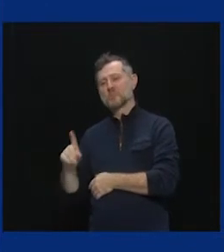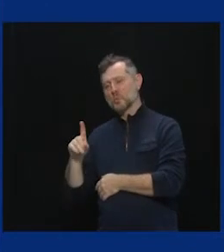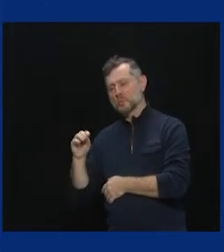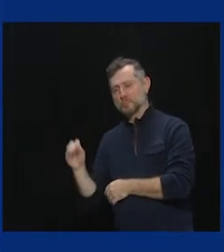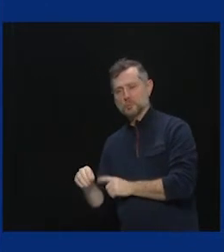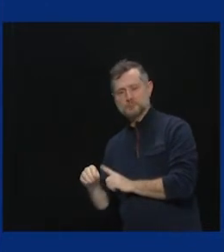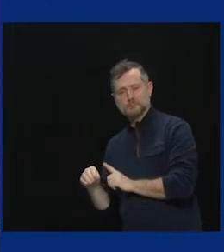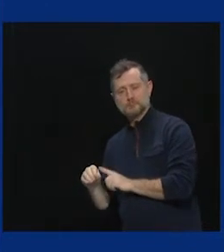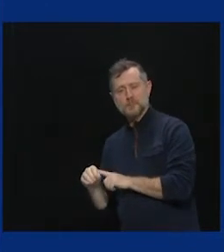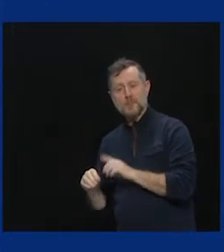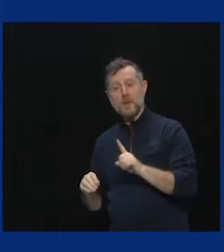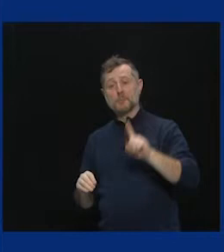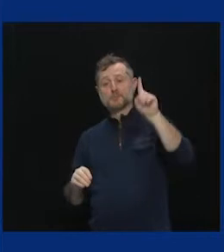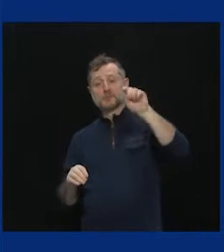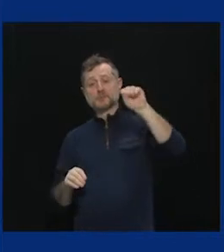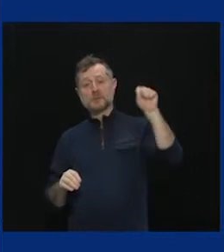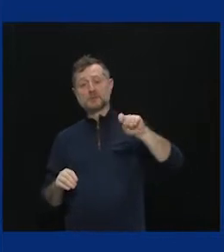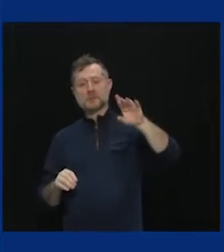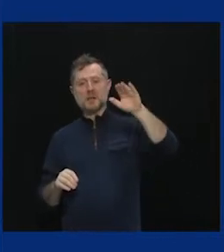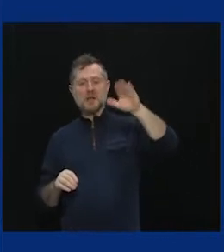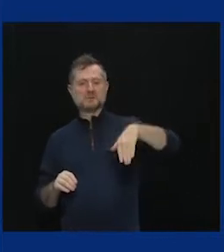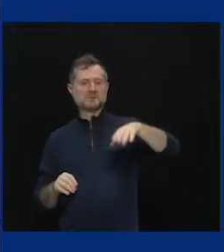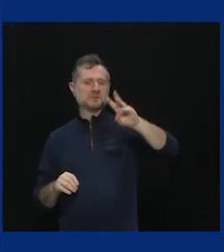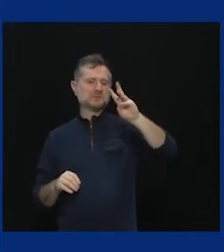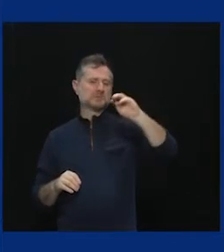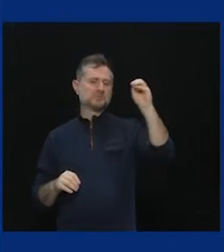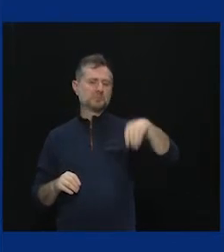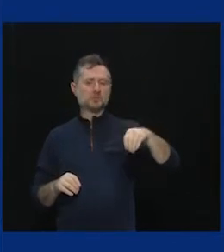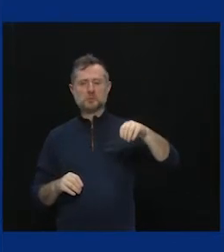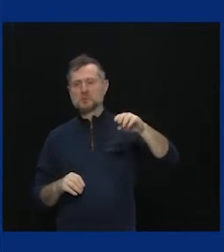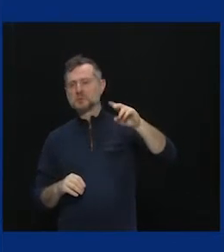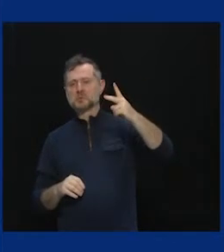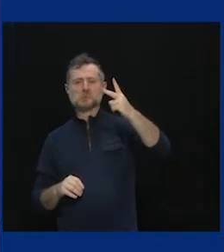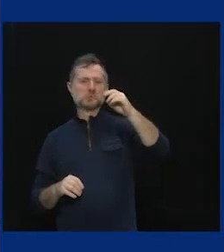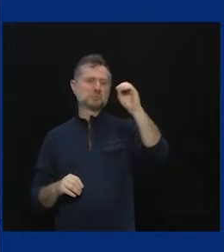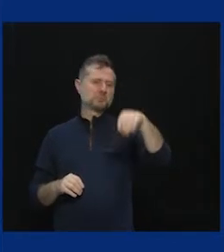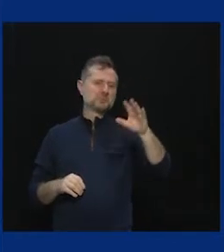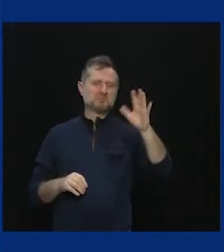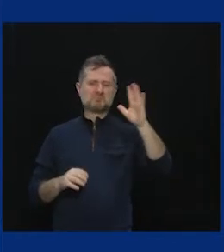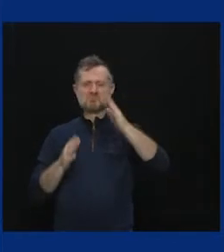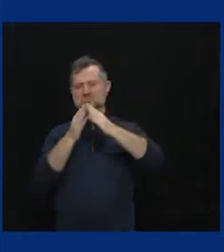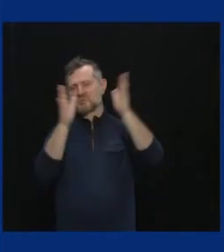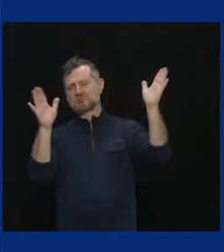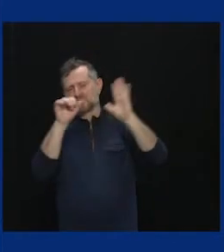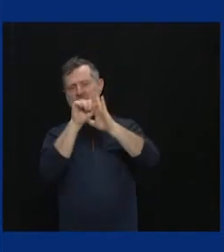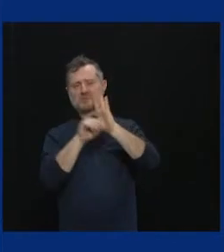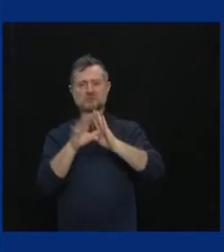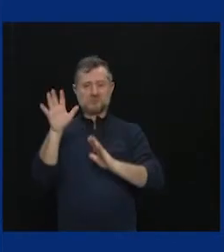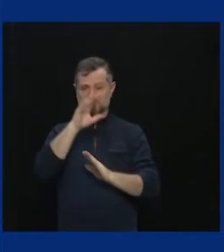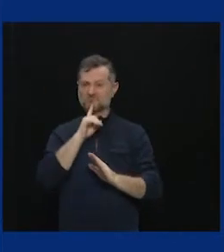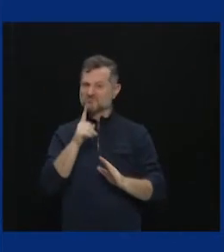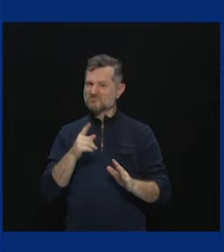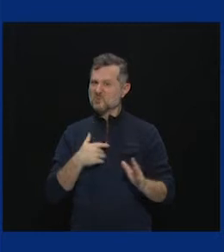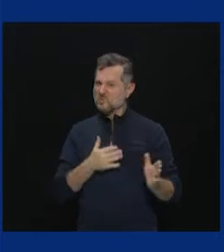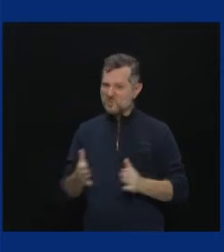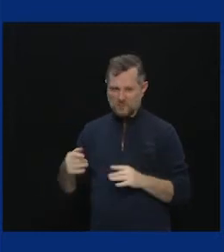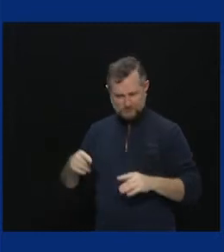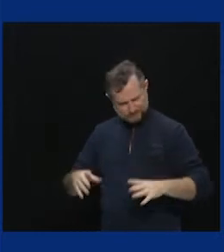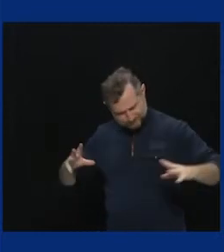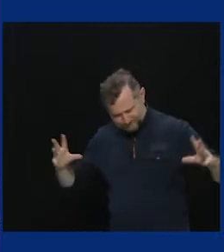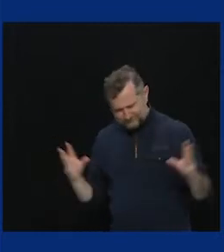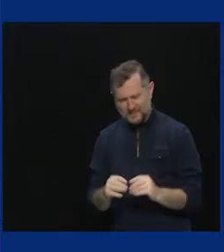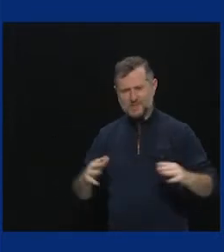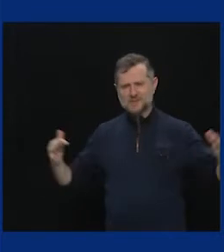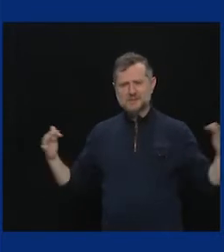2% statewide. This is where you come. Plan your vacation, plan your convention, plan your